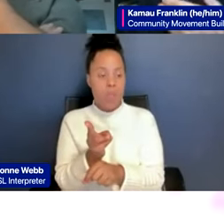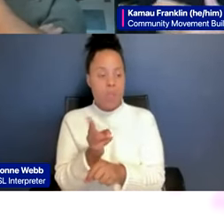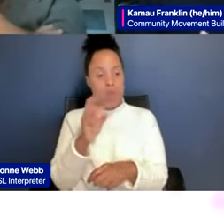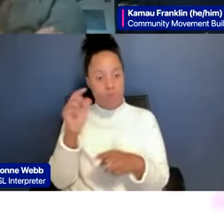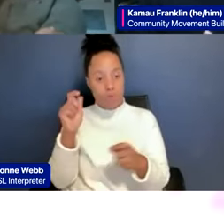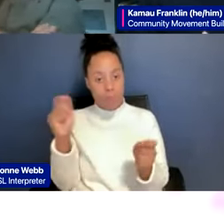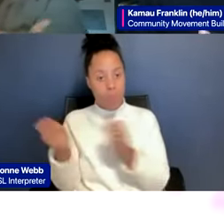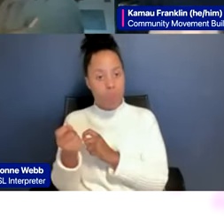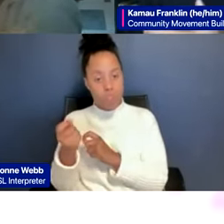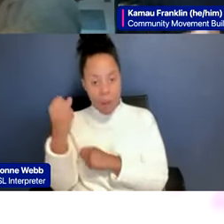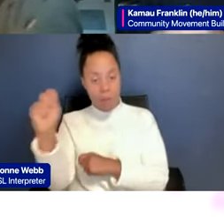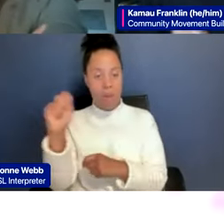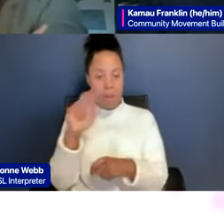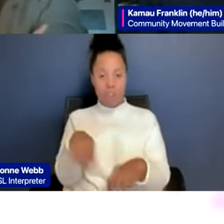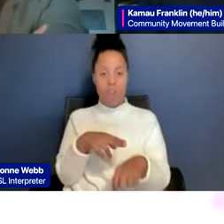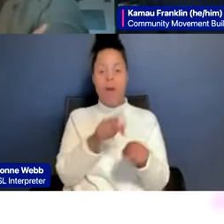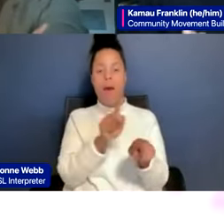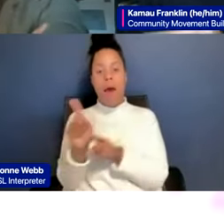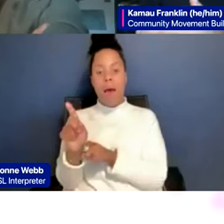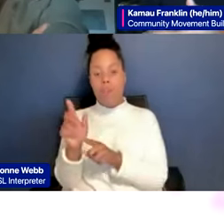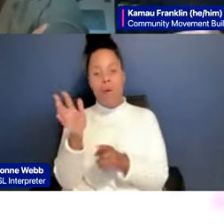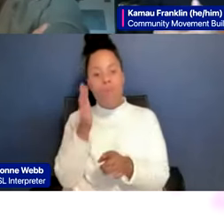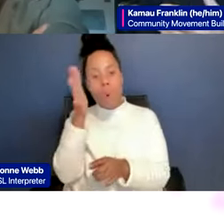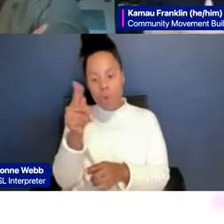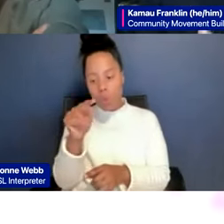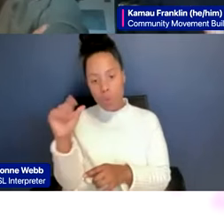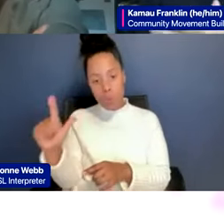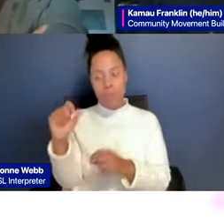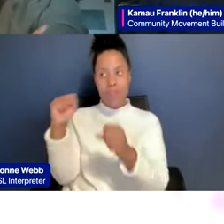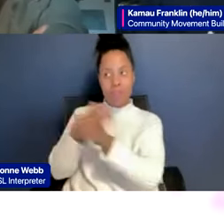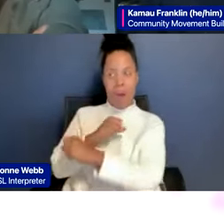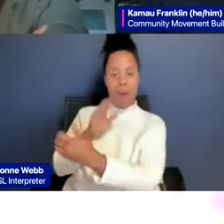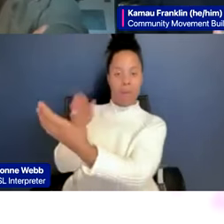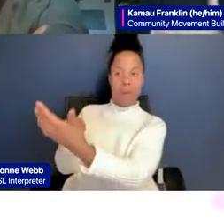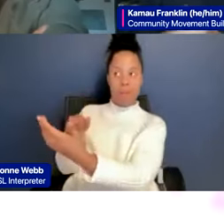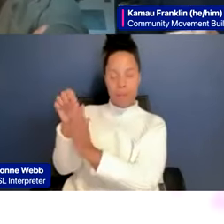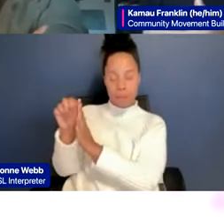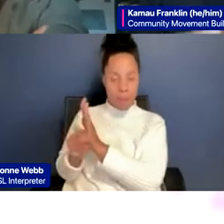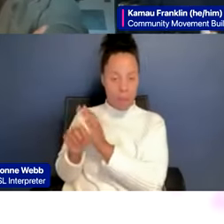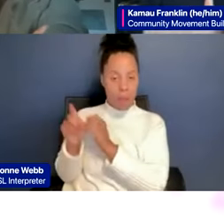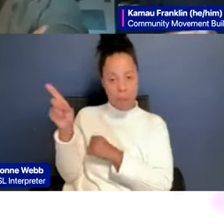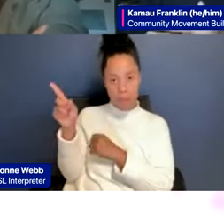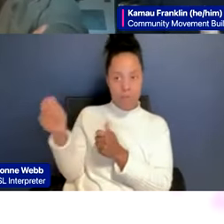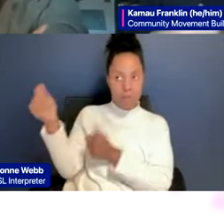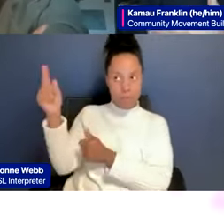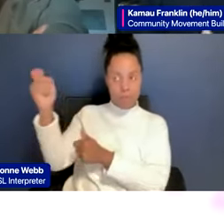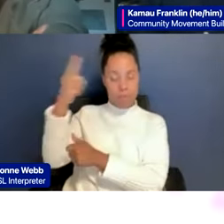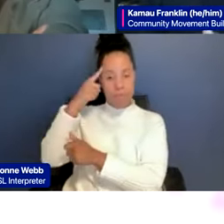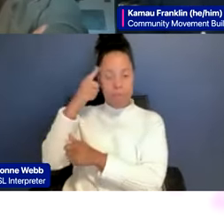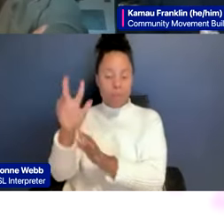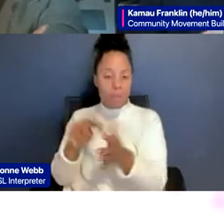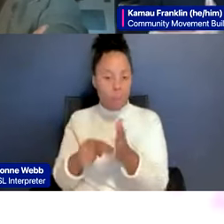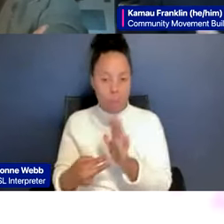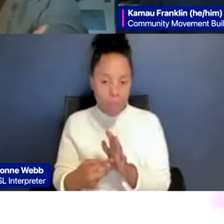as a forward tool of fighting back against the state and fighting to gain liberation. And so therefore I would never take it out the